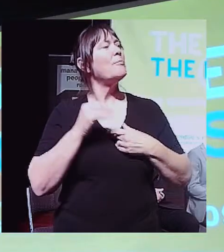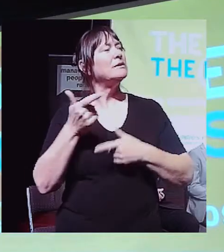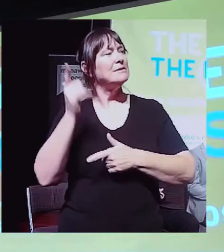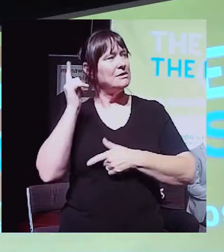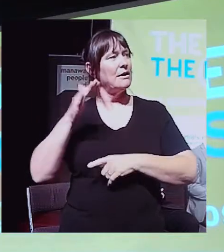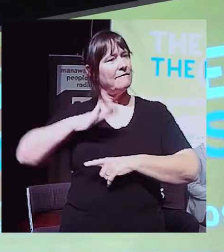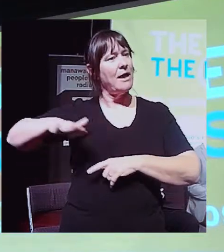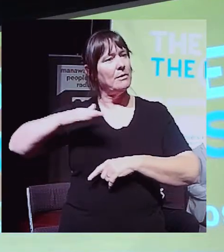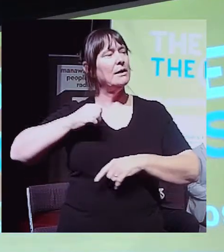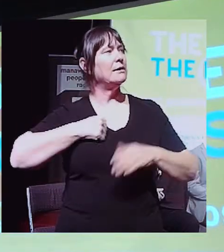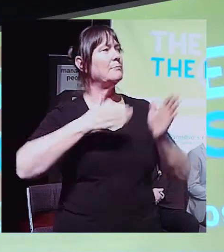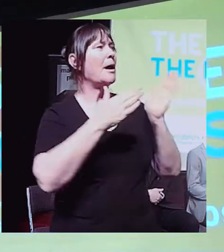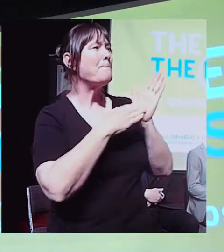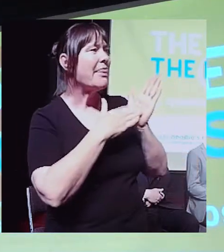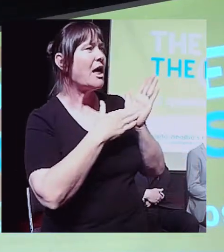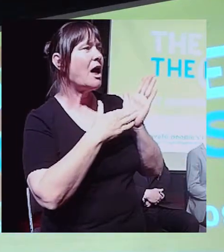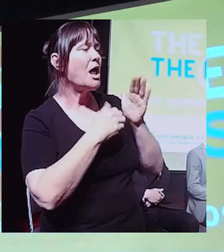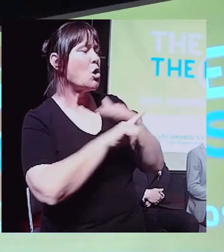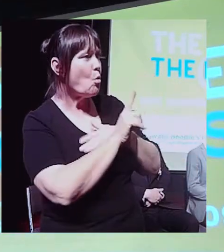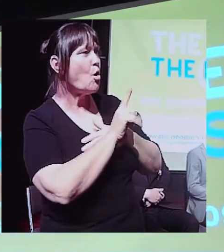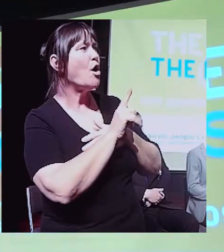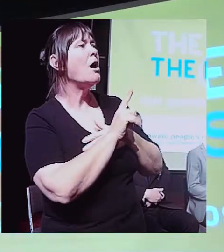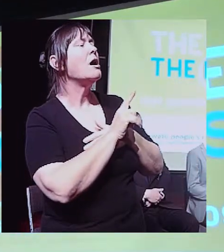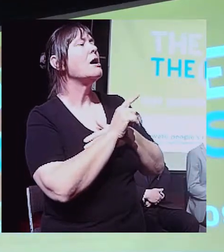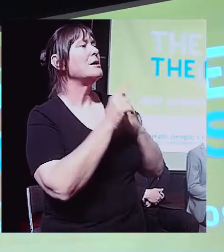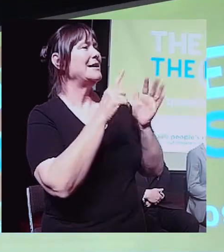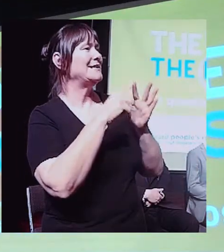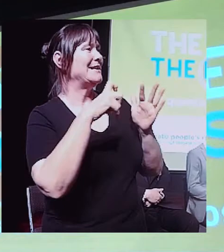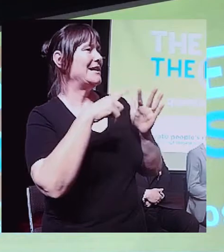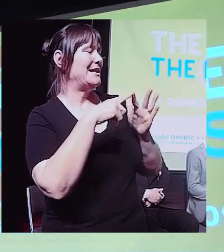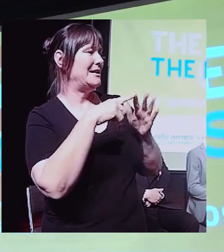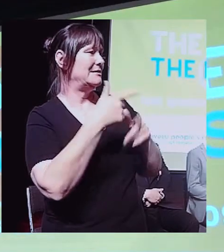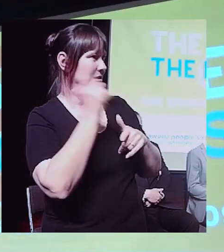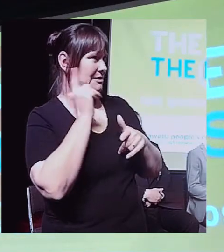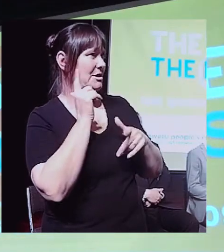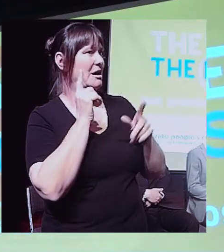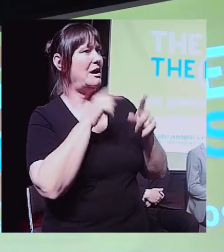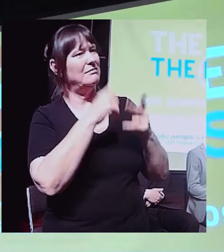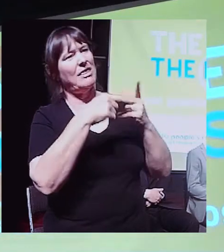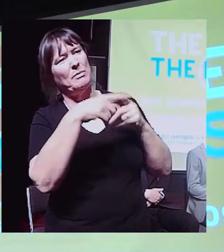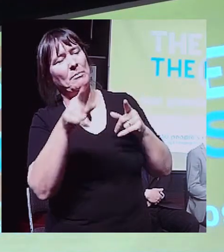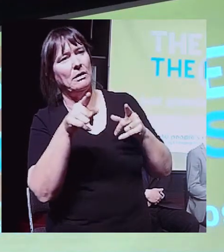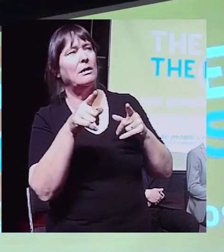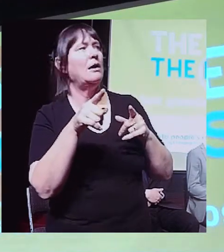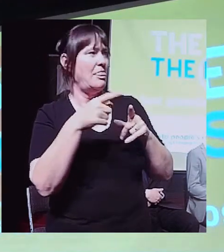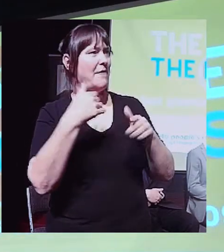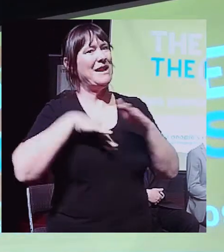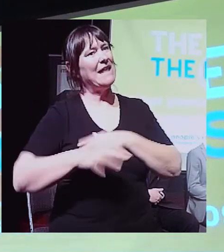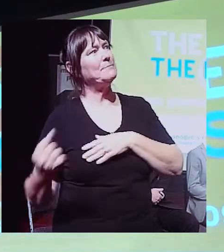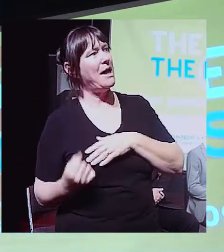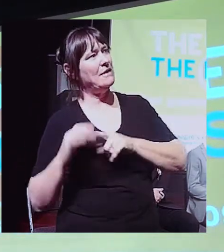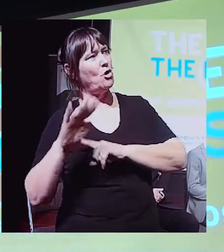My mother-in-law is an ECE teacher and a few of my sister-in-laws are ECE teachers as well. They are always have been for a very long time underpay as well.